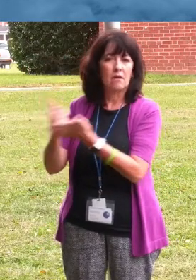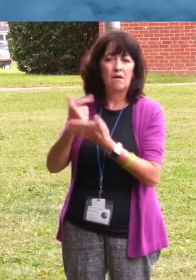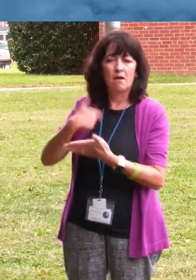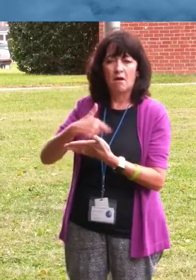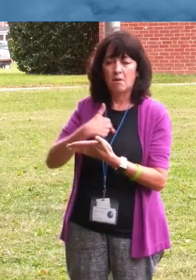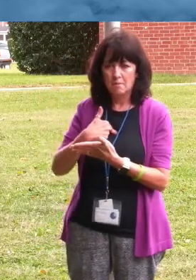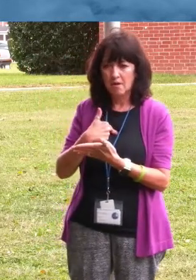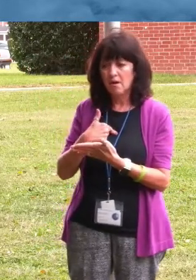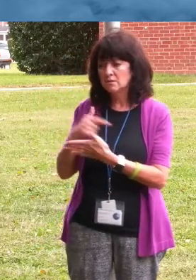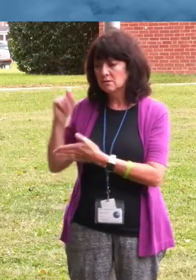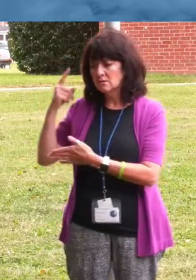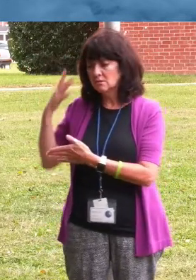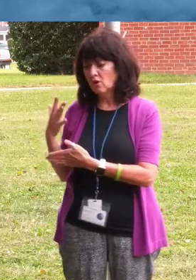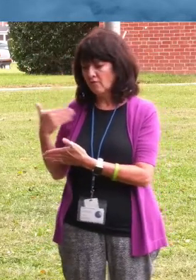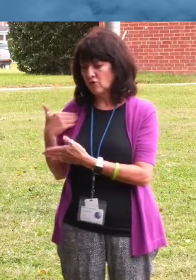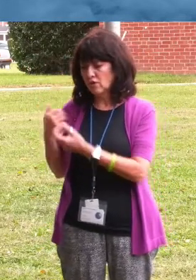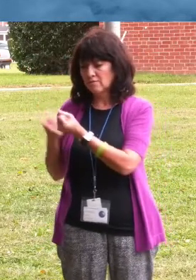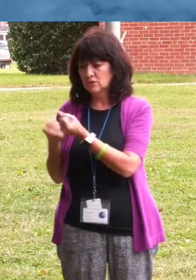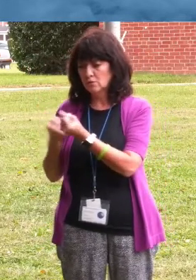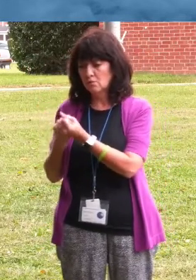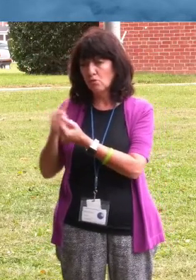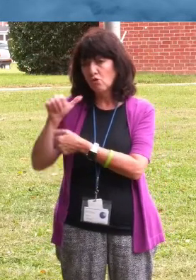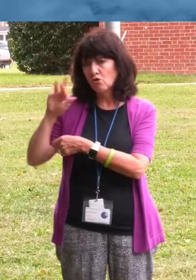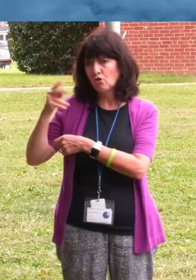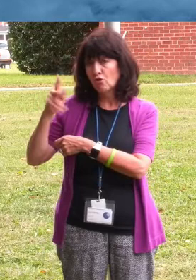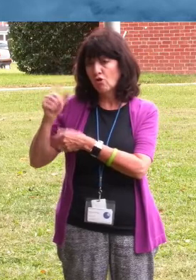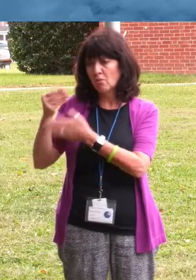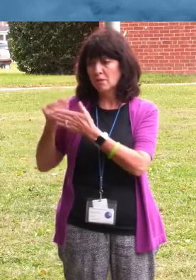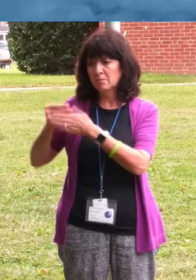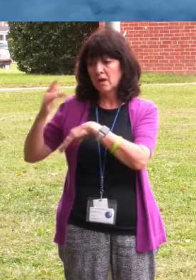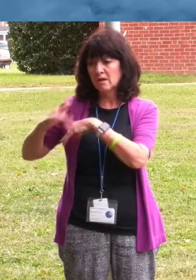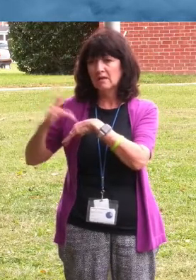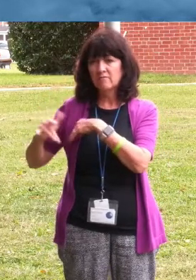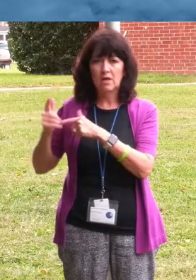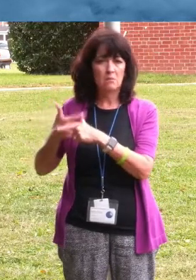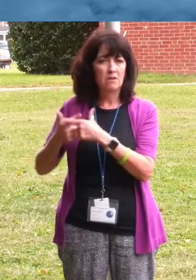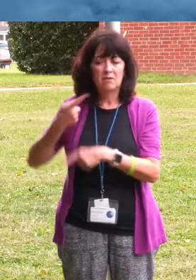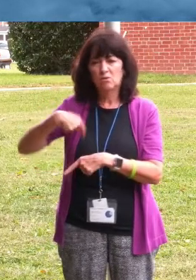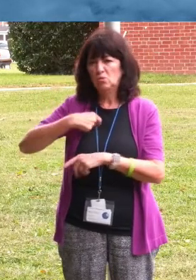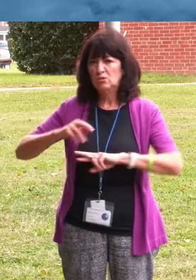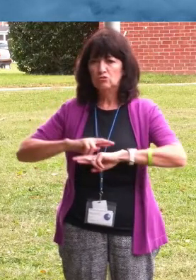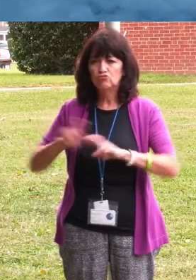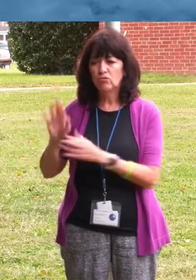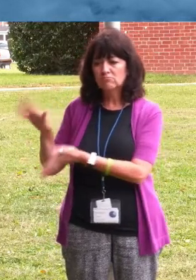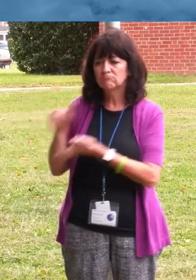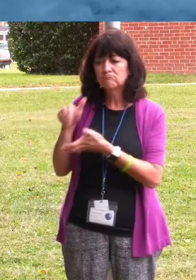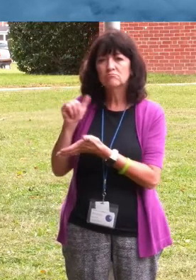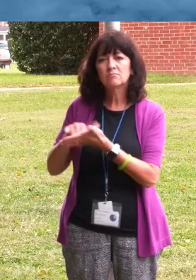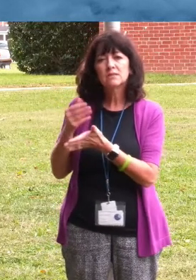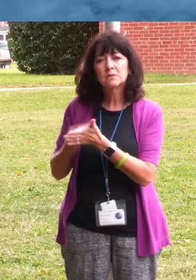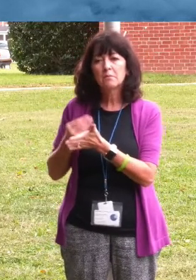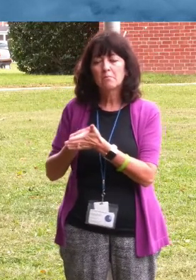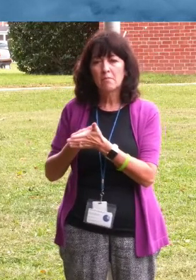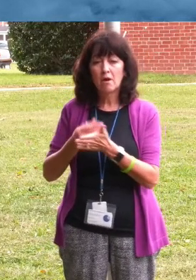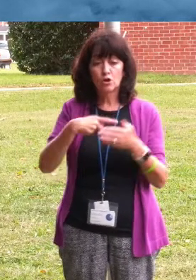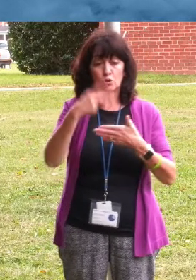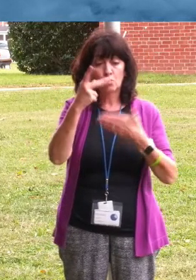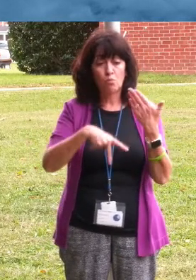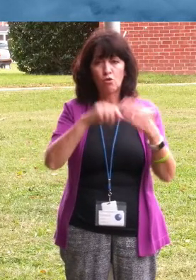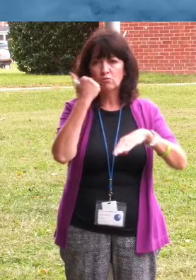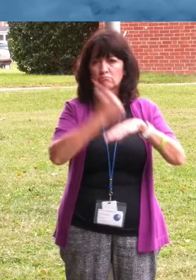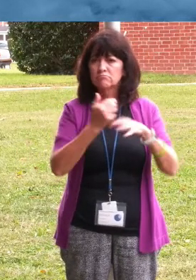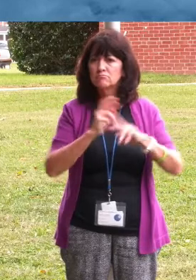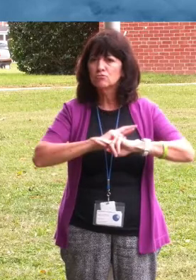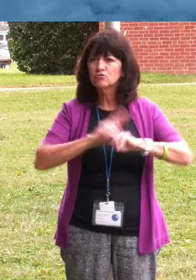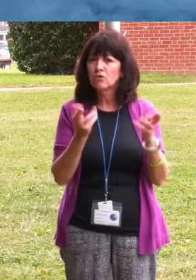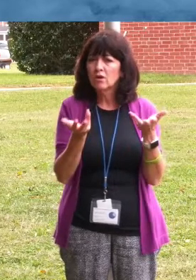Governor's support, when this ARPA funding came to the state. And before I close, I need to really offer a special thanks